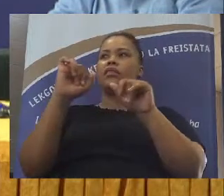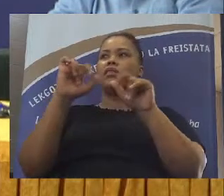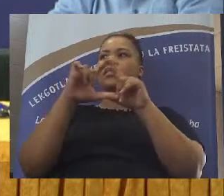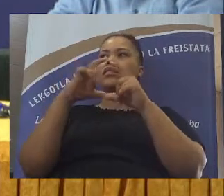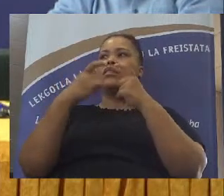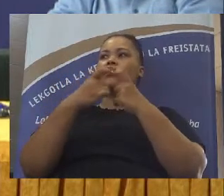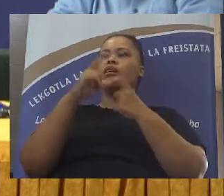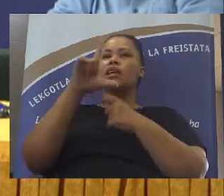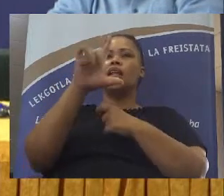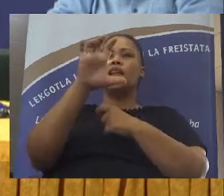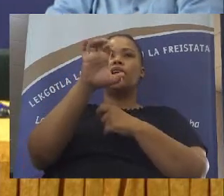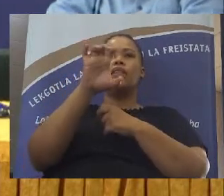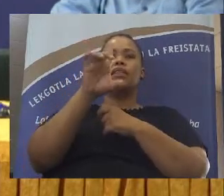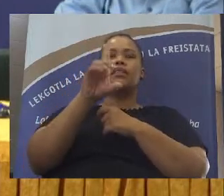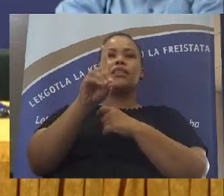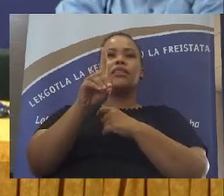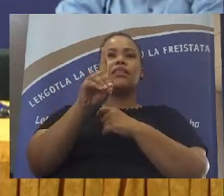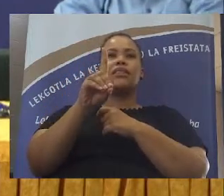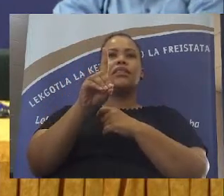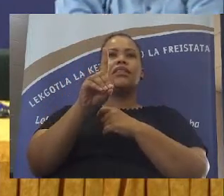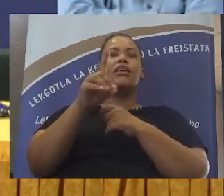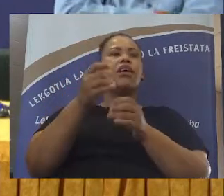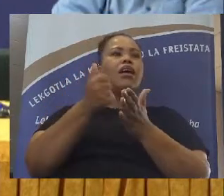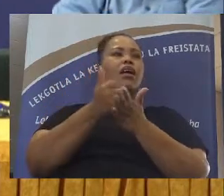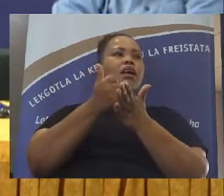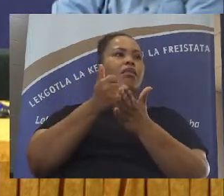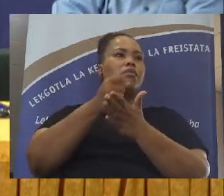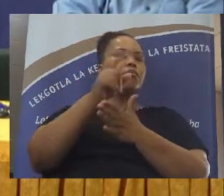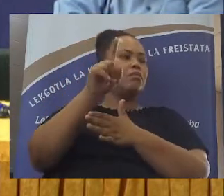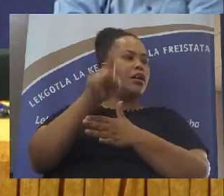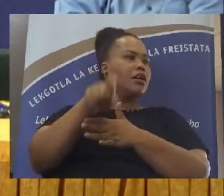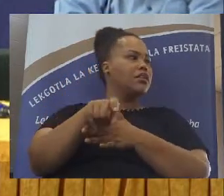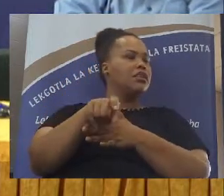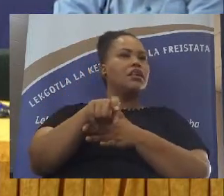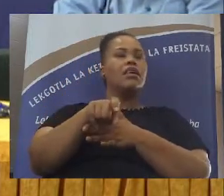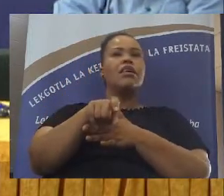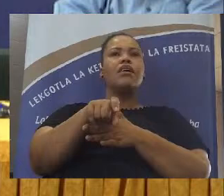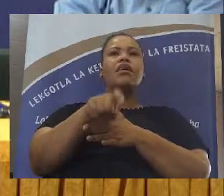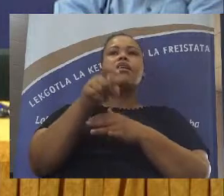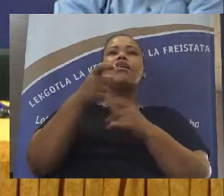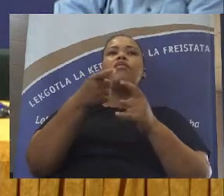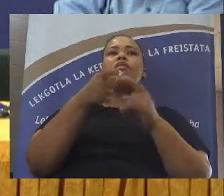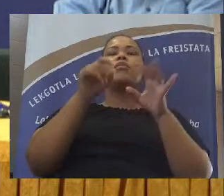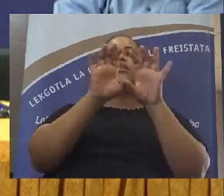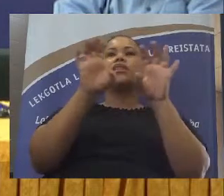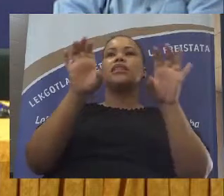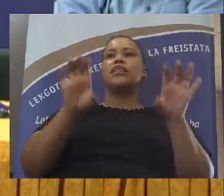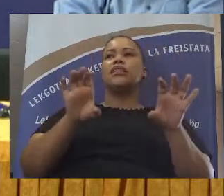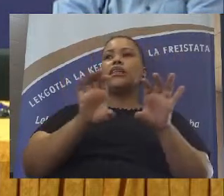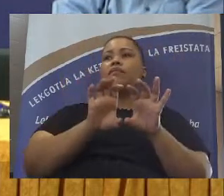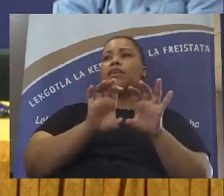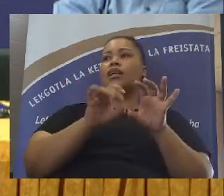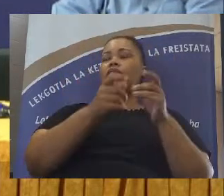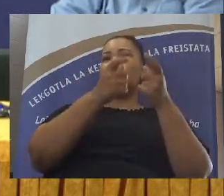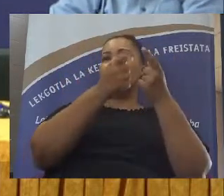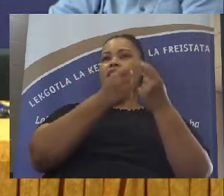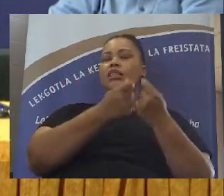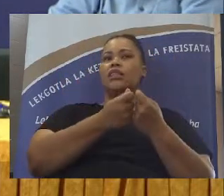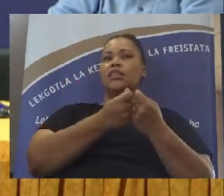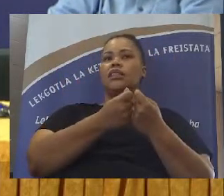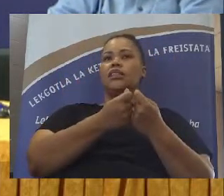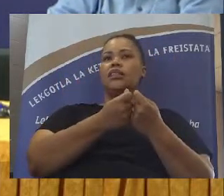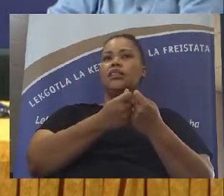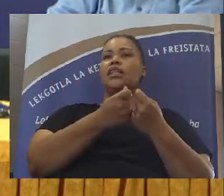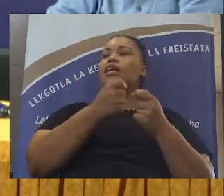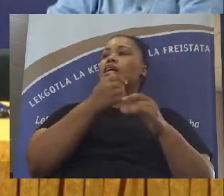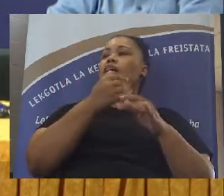LED di tlamehile di le thuse ho fihlella di-certificate tsena tsa treasury. Ke mosebetsi